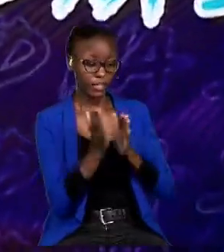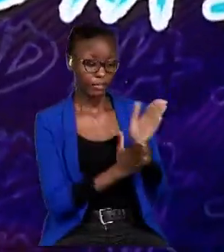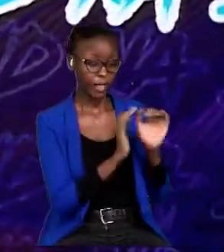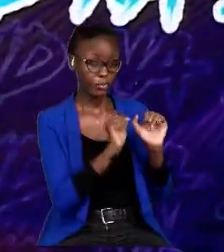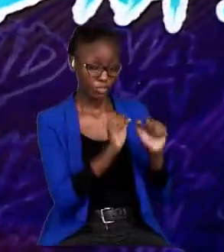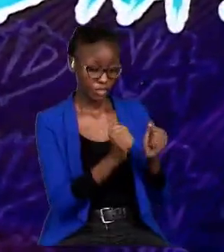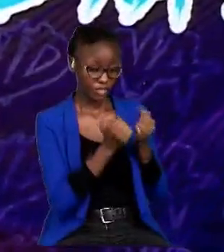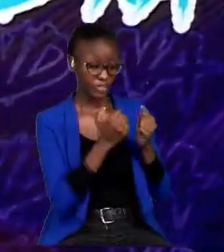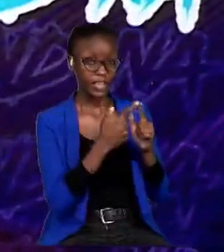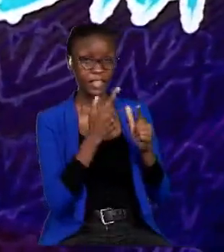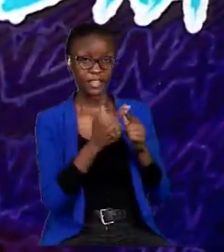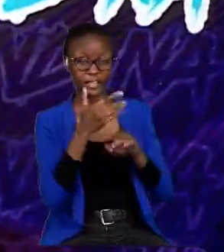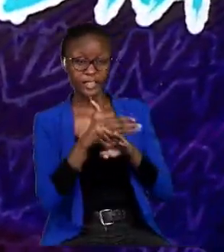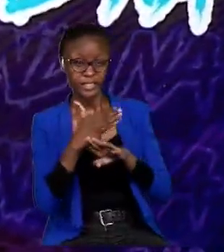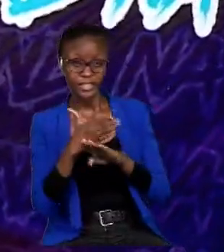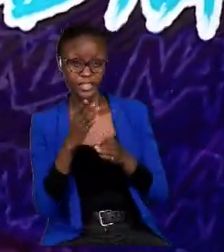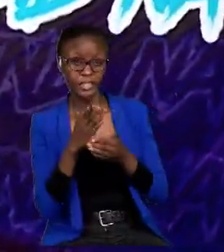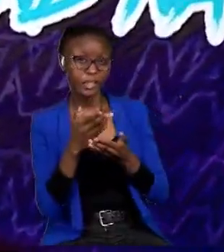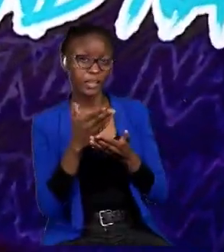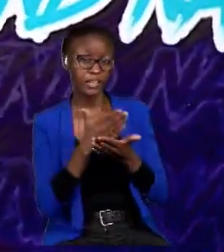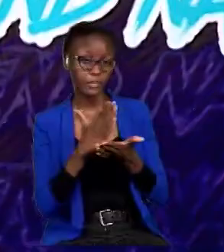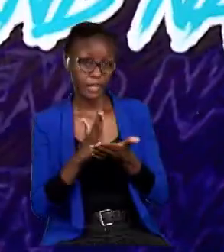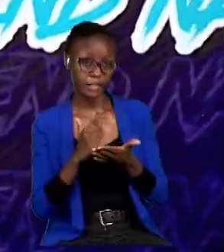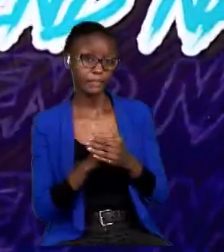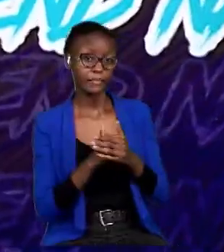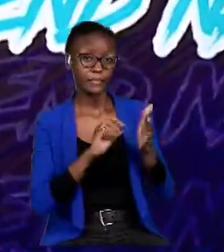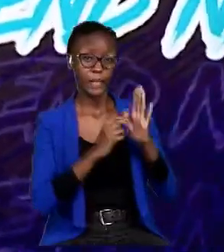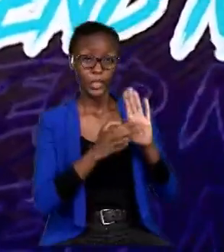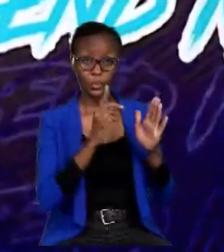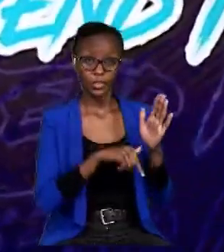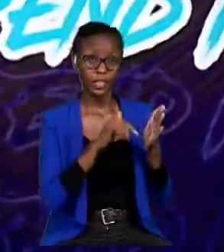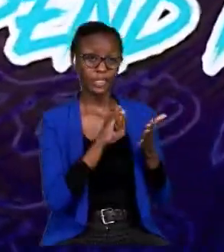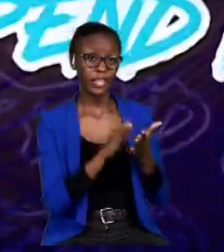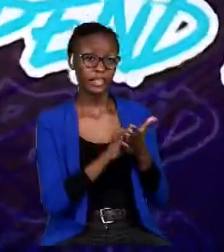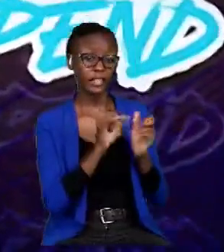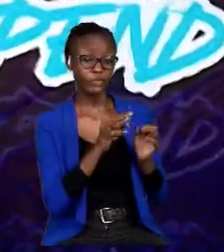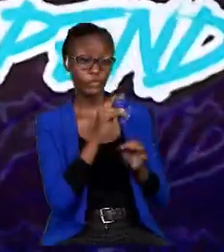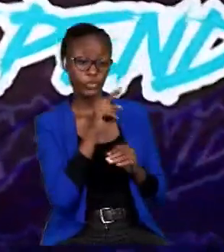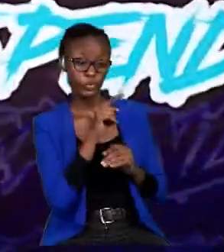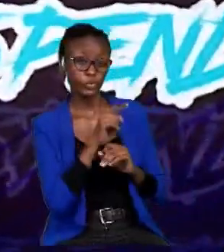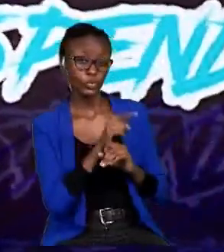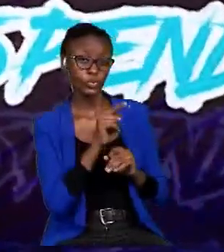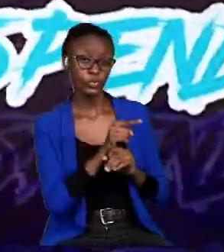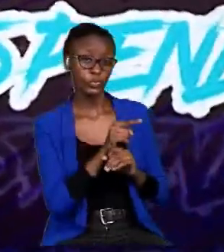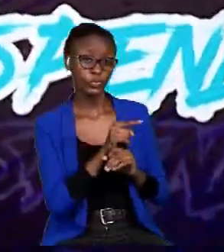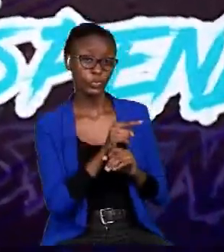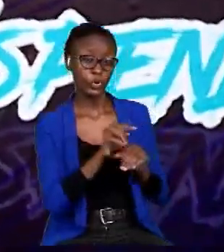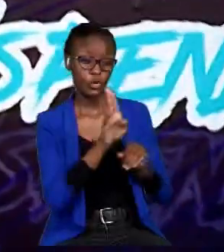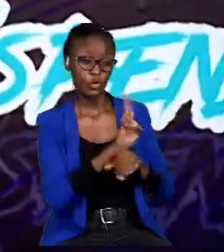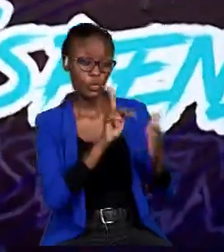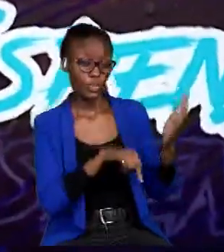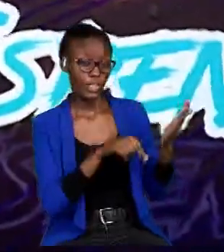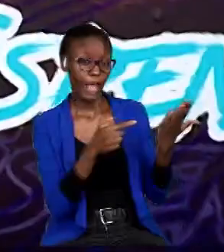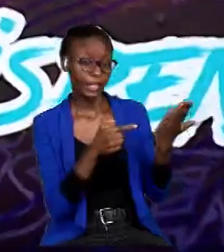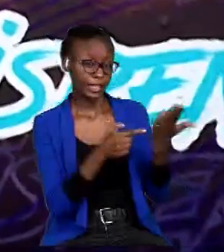as you spend. We call that passive savings. Passive savings is when we tap into your digital